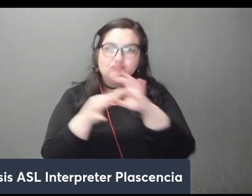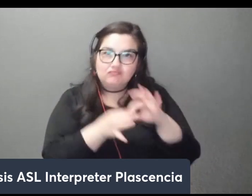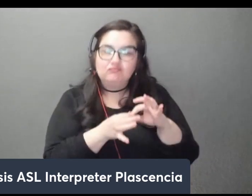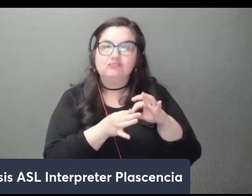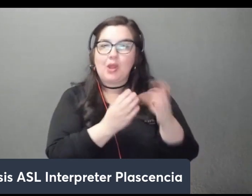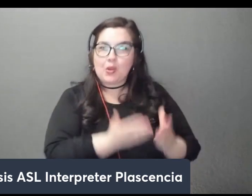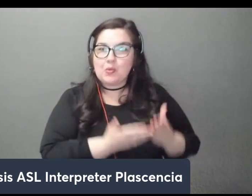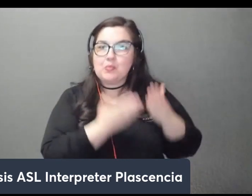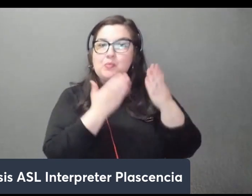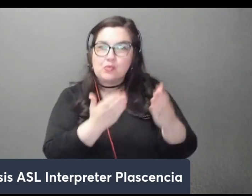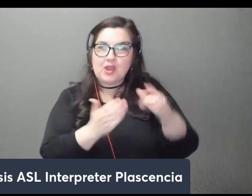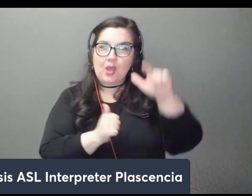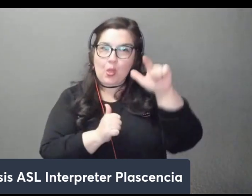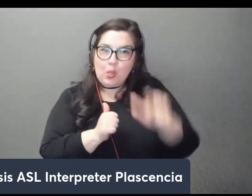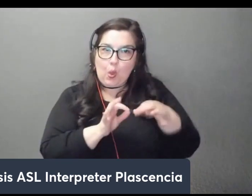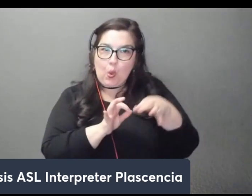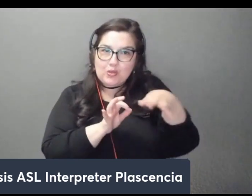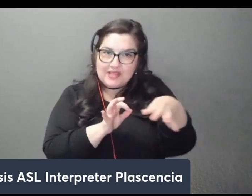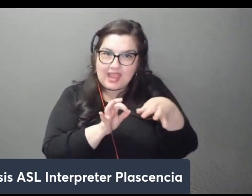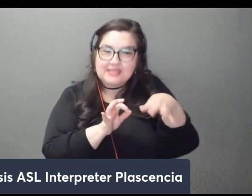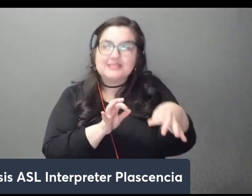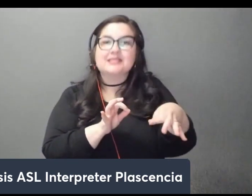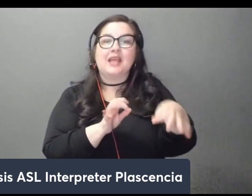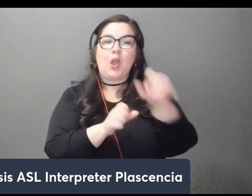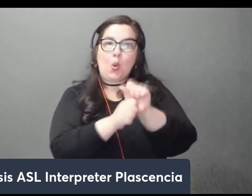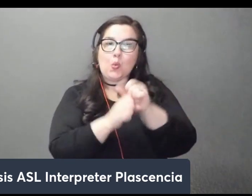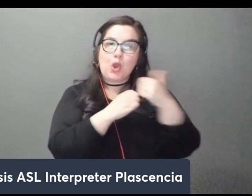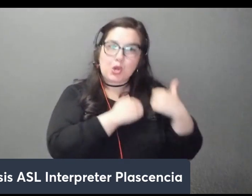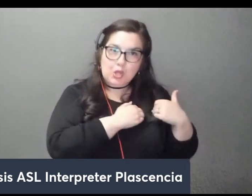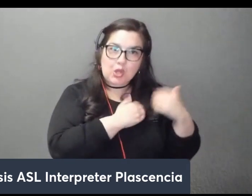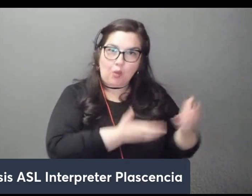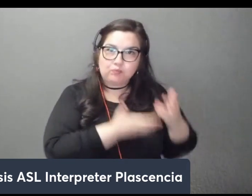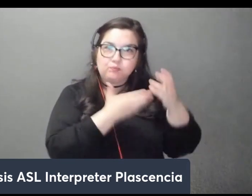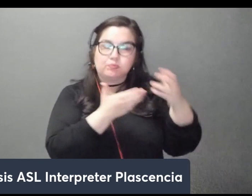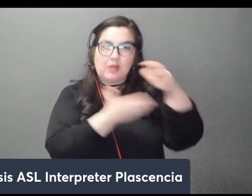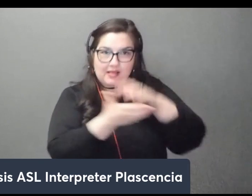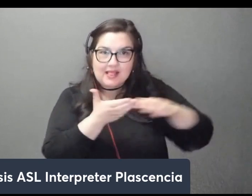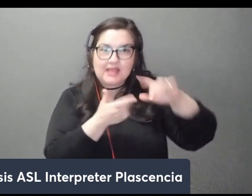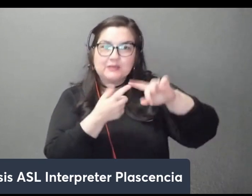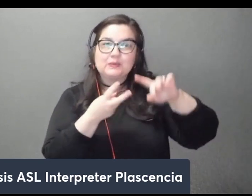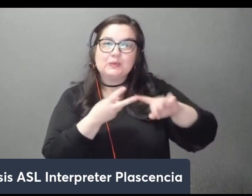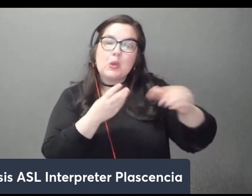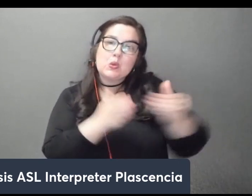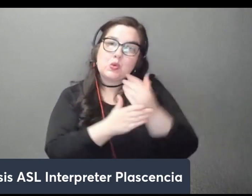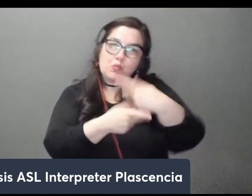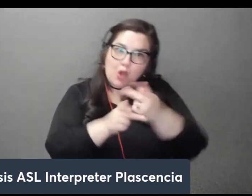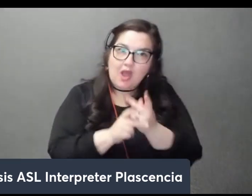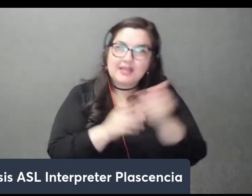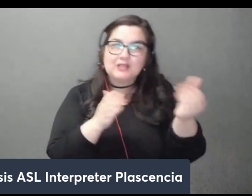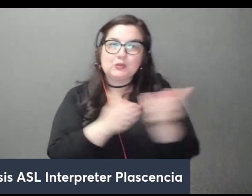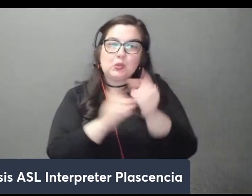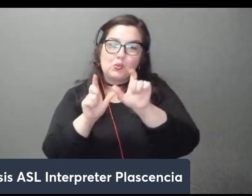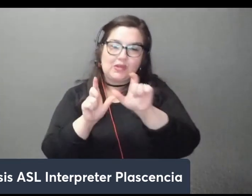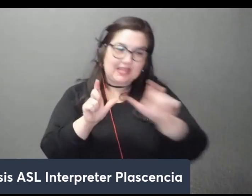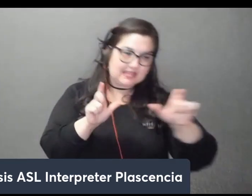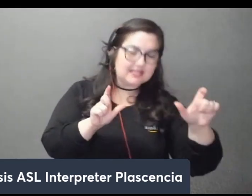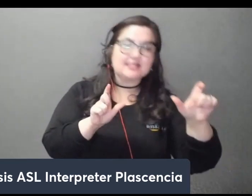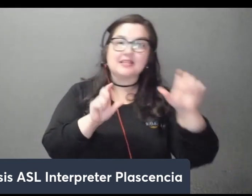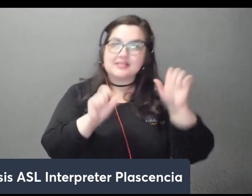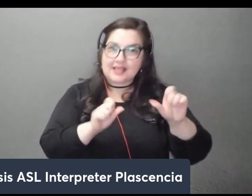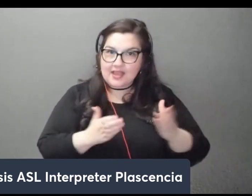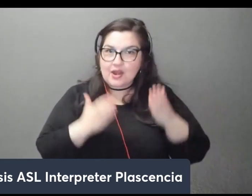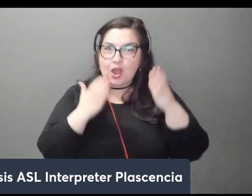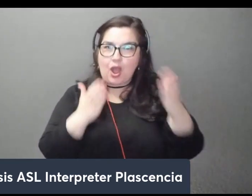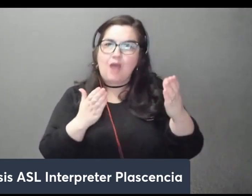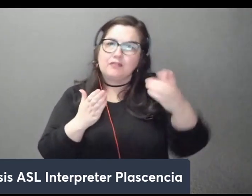bringing low latency workloads to cloud, and what kind of new products and new instances we have to offer to really help our customers